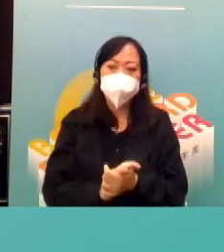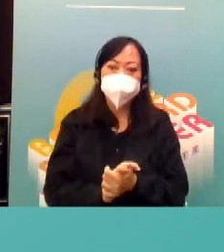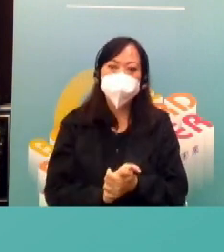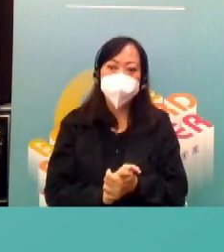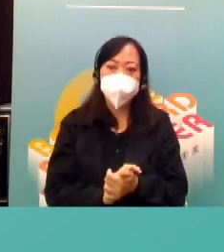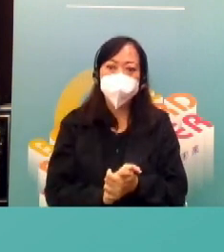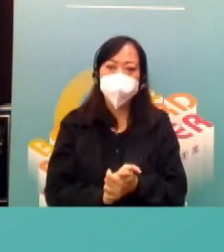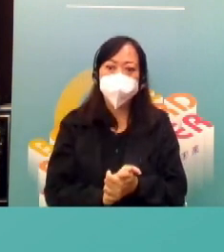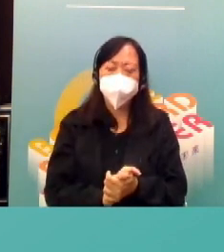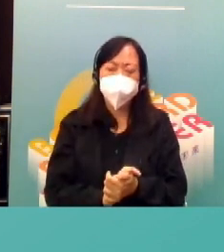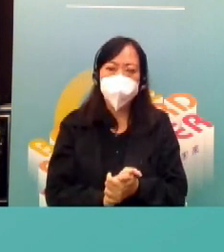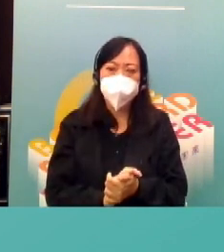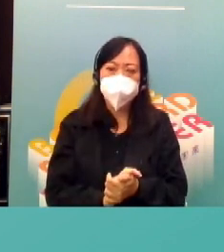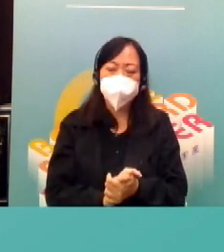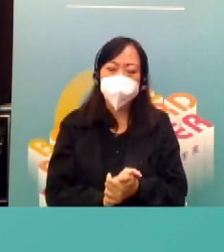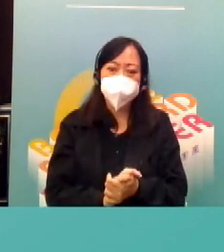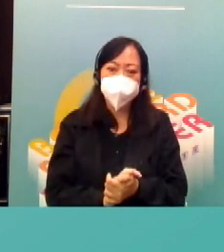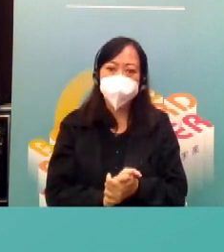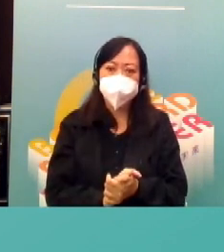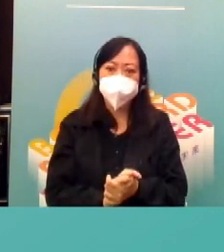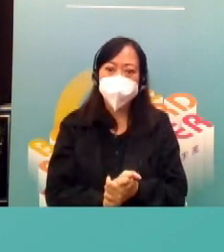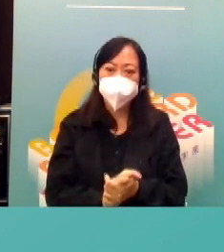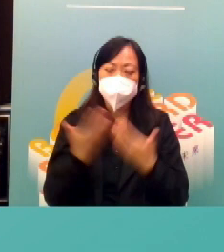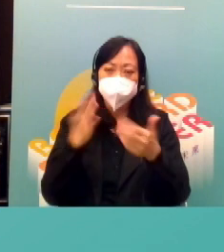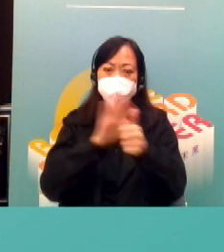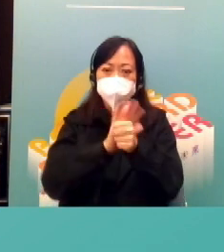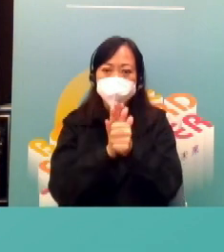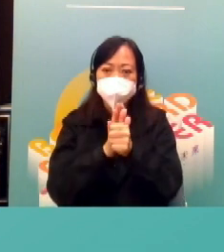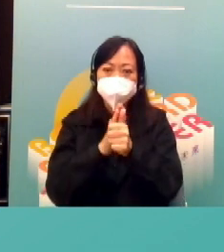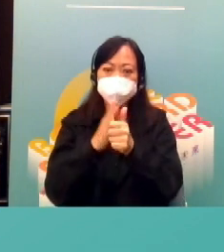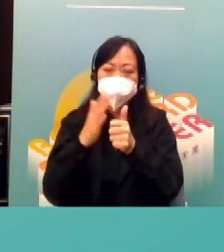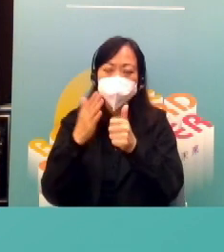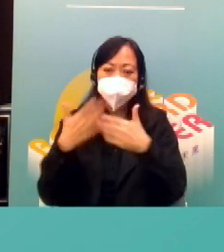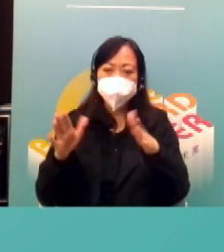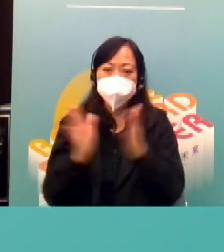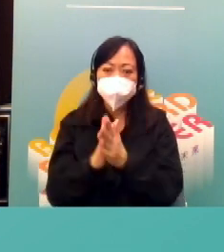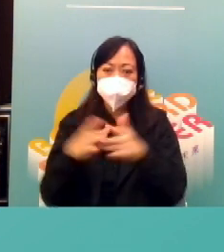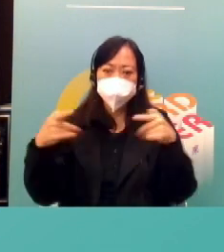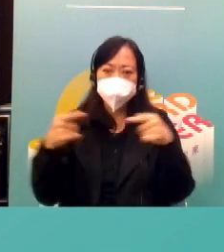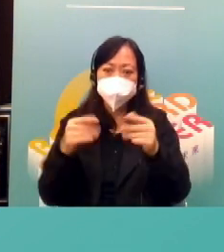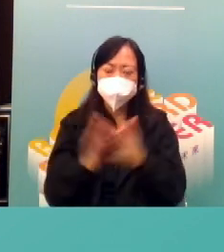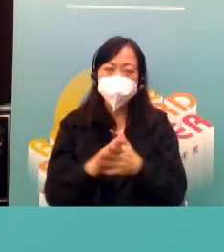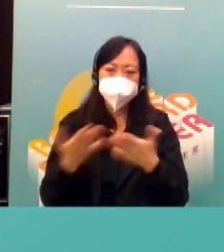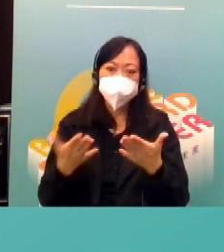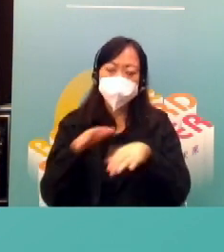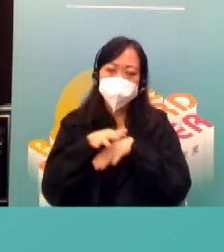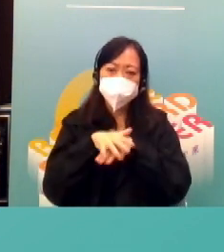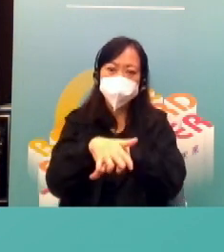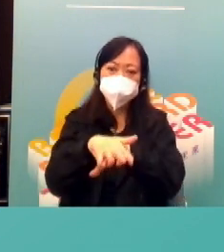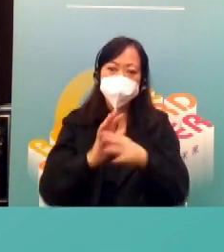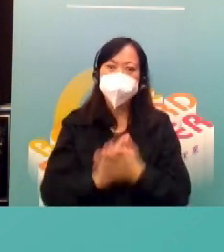post-pandemic economic framework that many of us talk about and many of us hope for. So a lot of our work